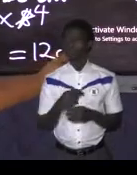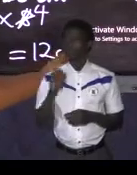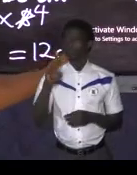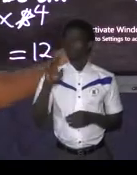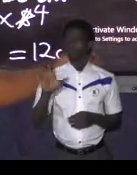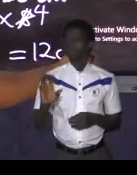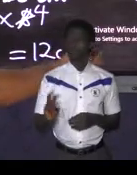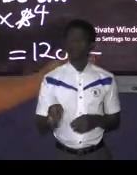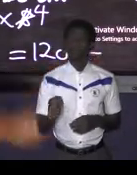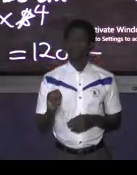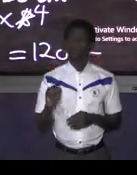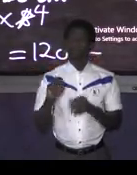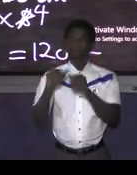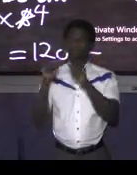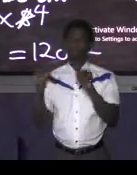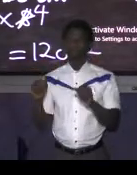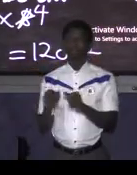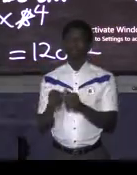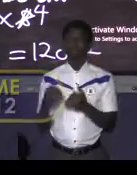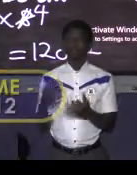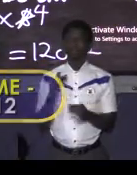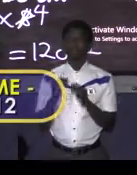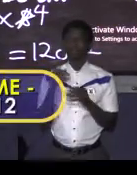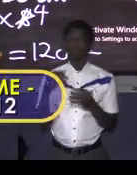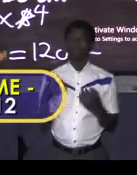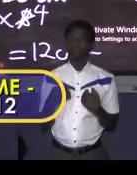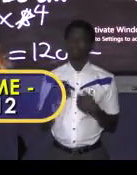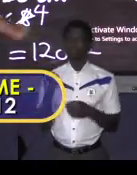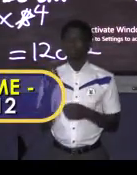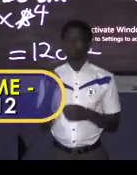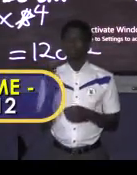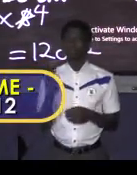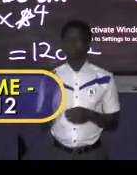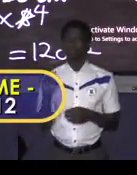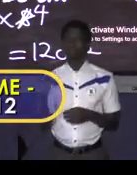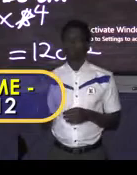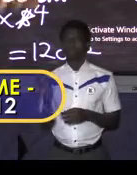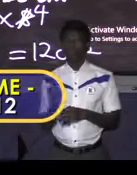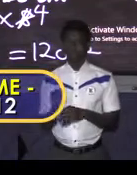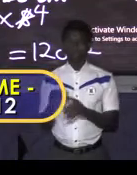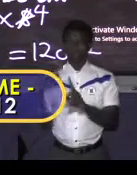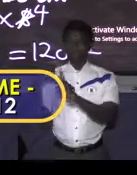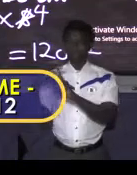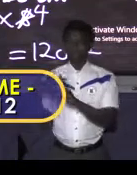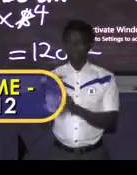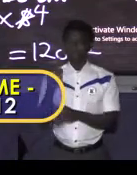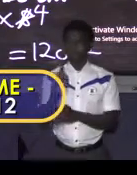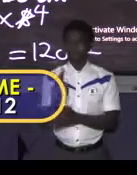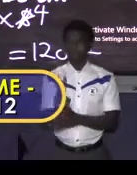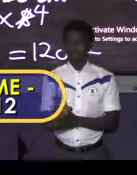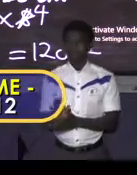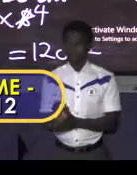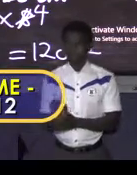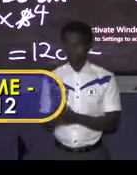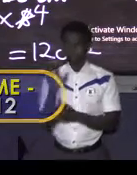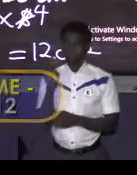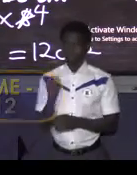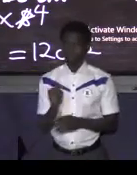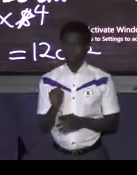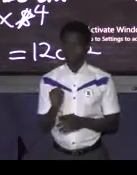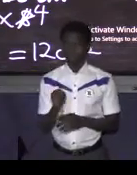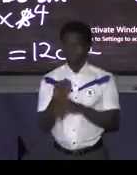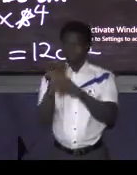centimeters squares. Now, if you had 12 centimeters squares plus 120 centimeters squares, you will